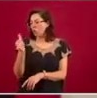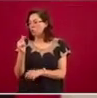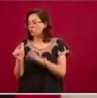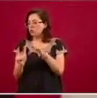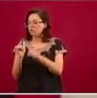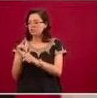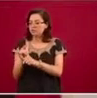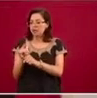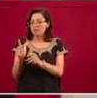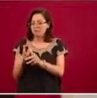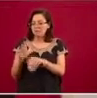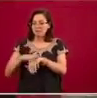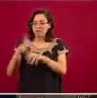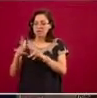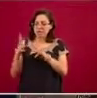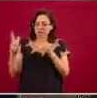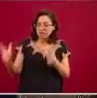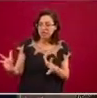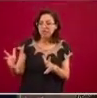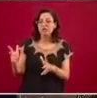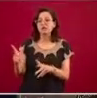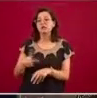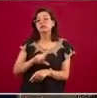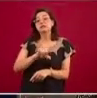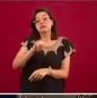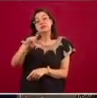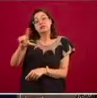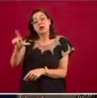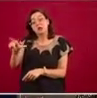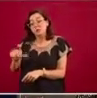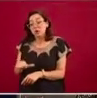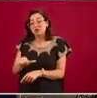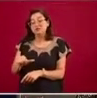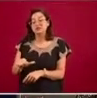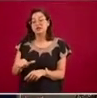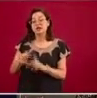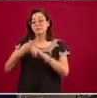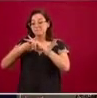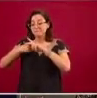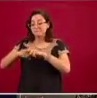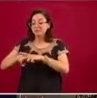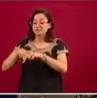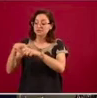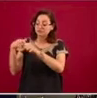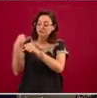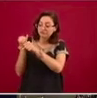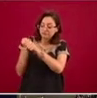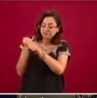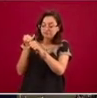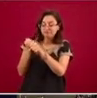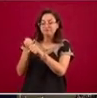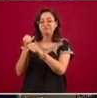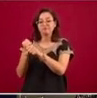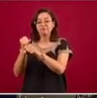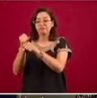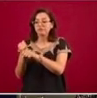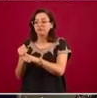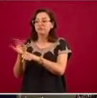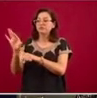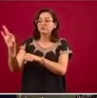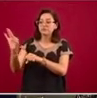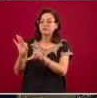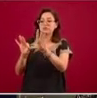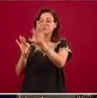the case requires it, we can use bigger animal species. Then we have a clinical